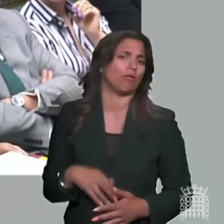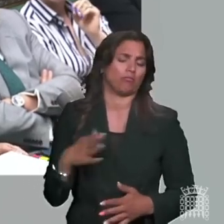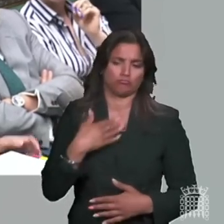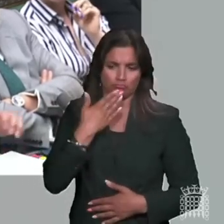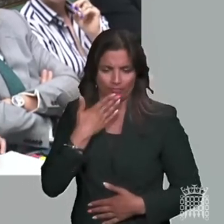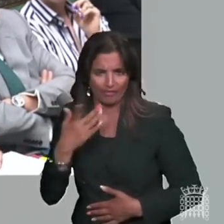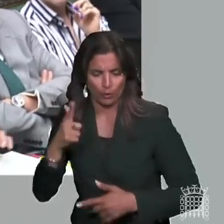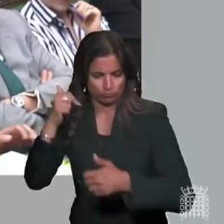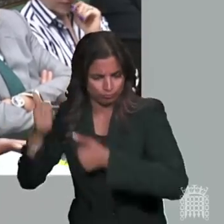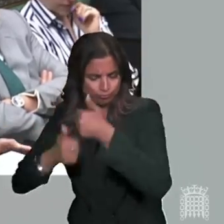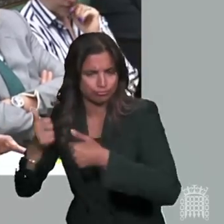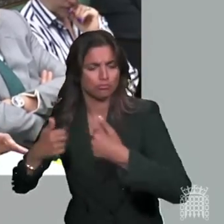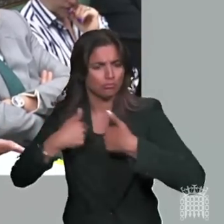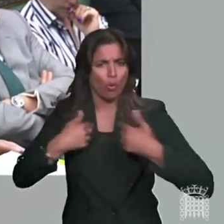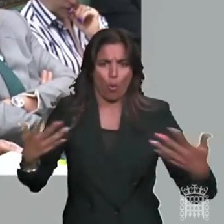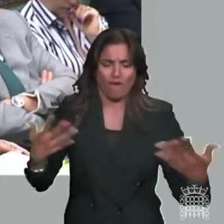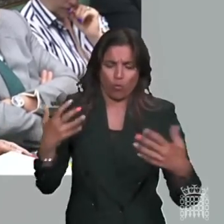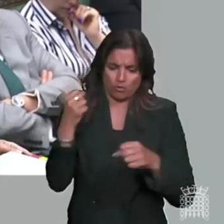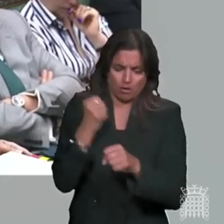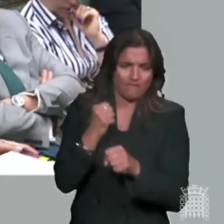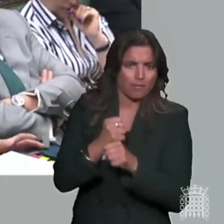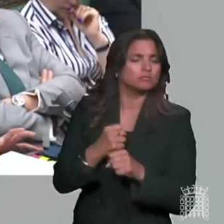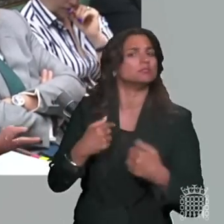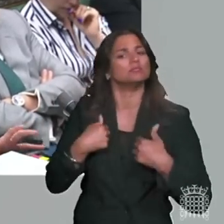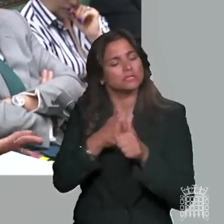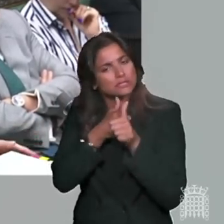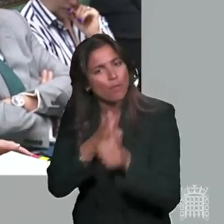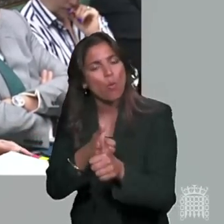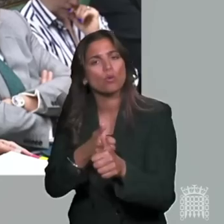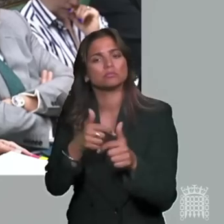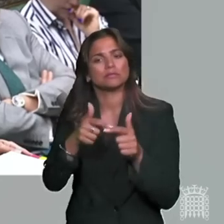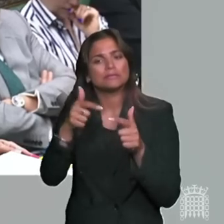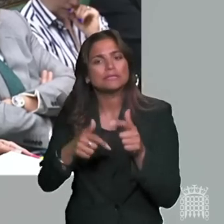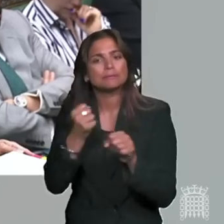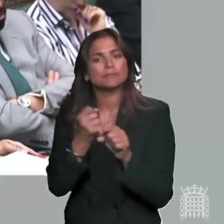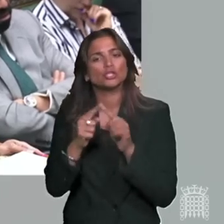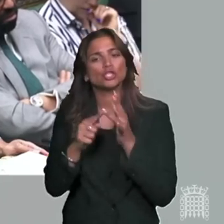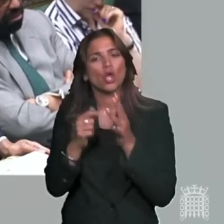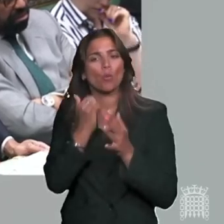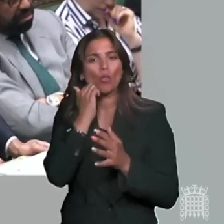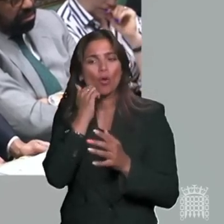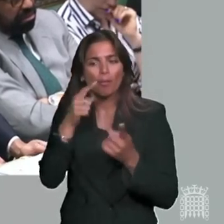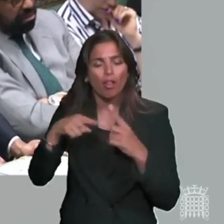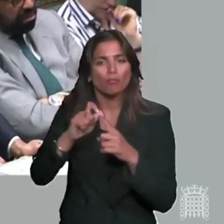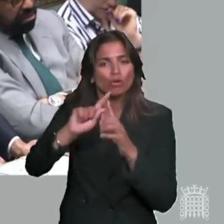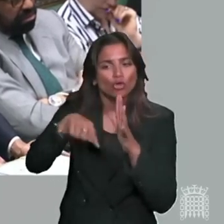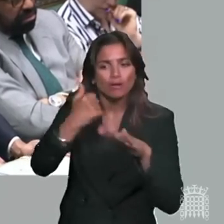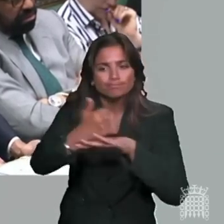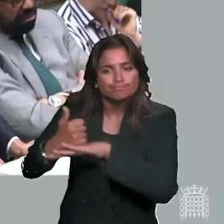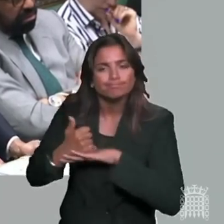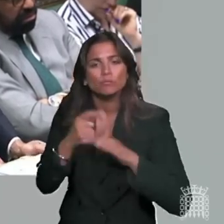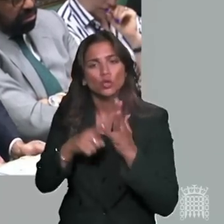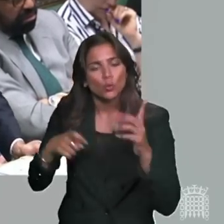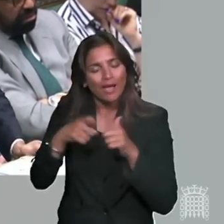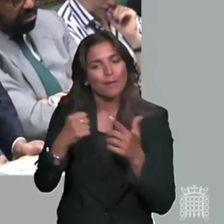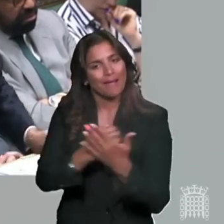does support the development of geothermal projects in the UK, providing it can be done at an acceptable cost to consumers and in an environmentally friendly